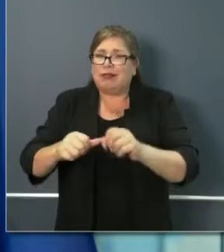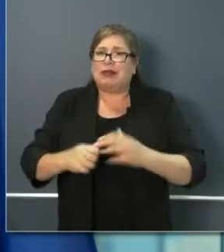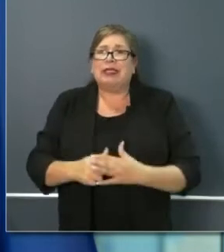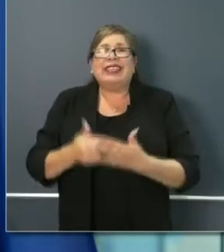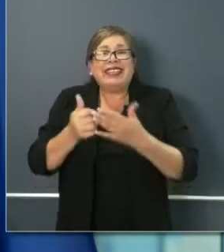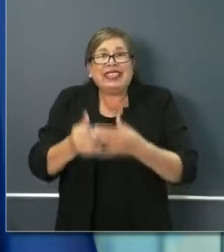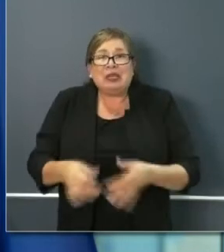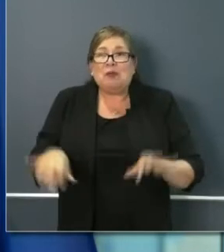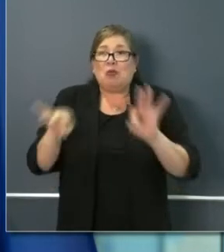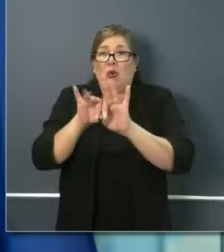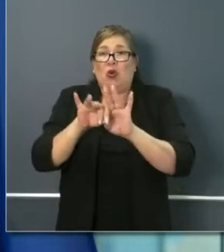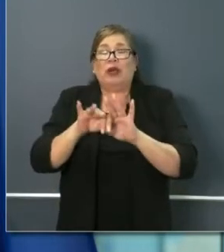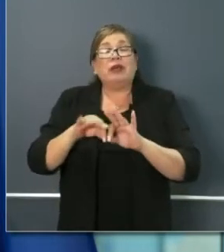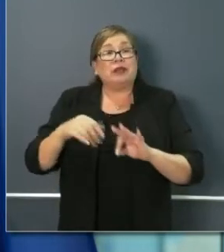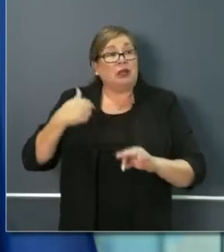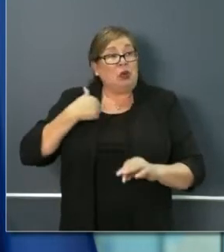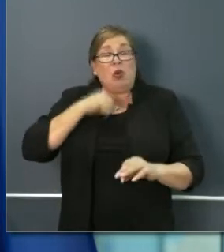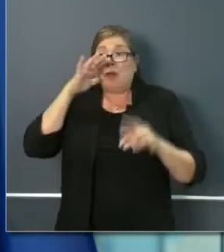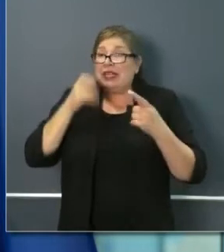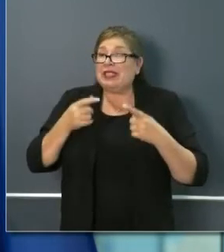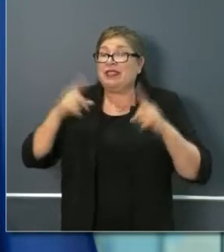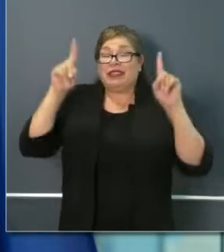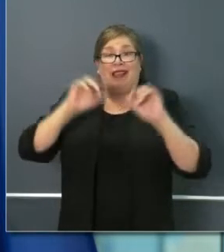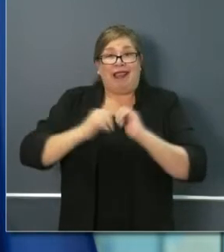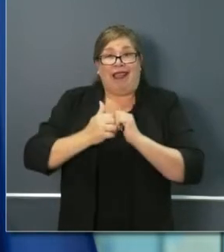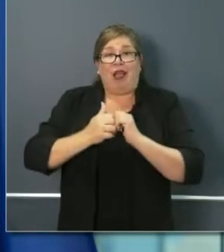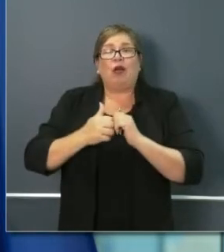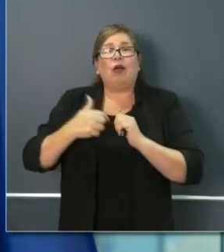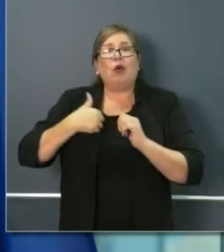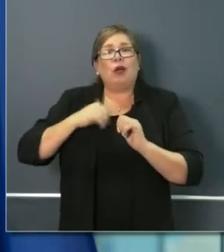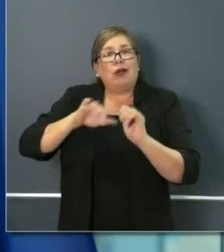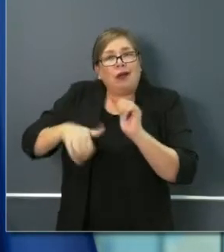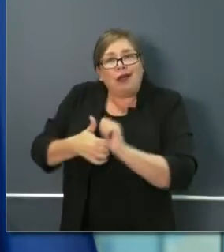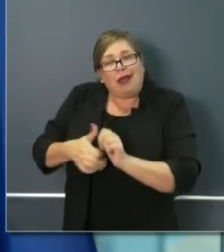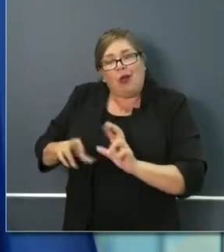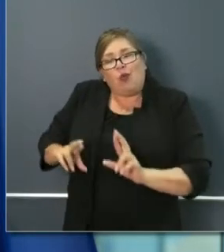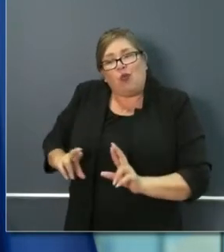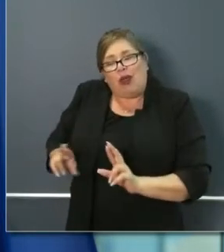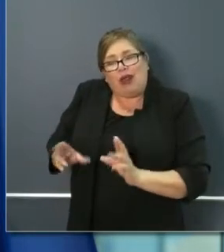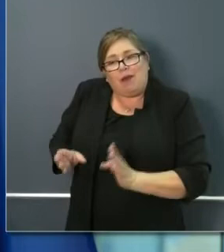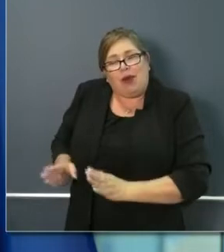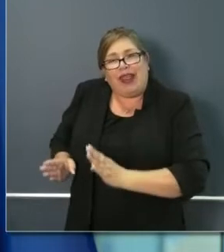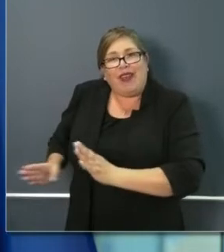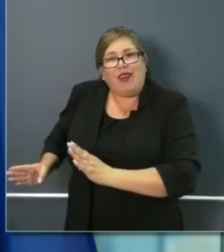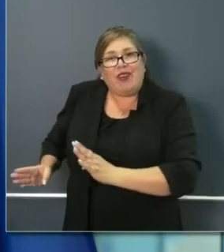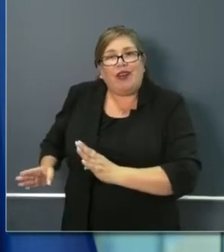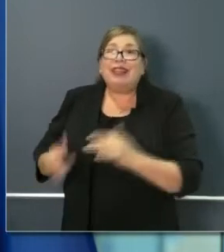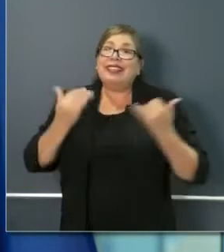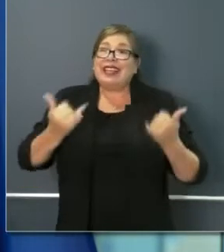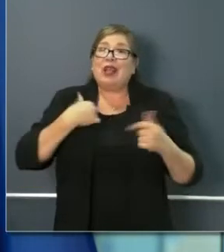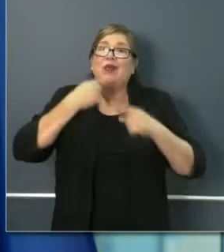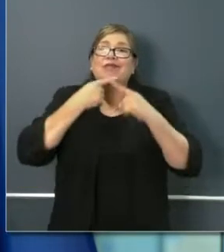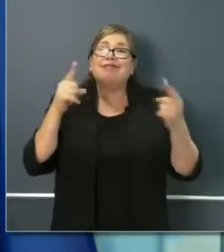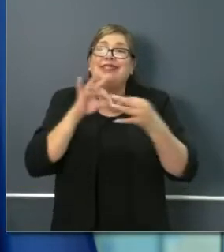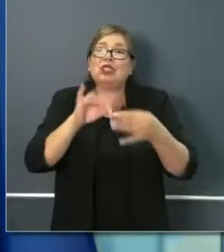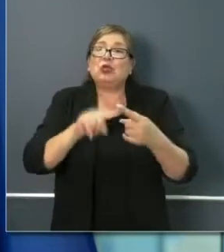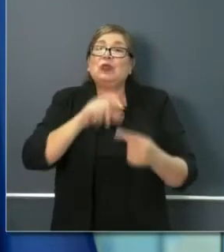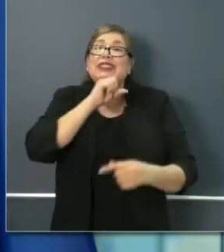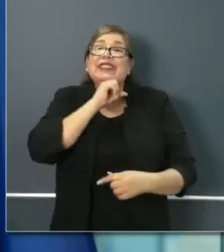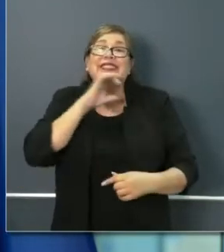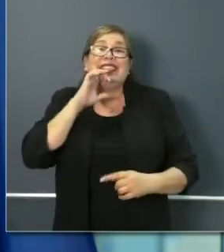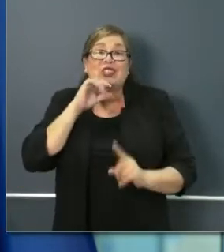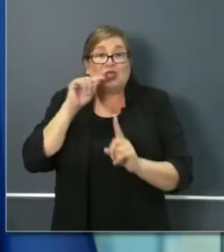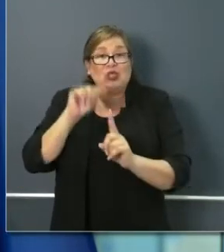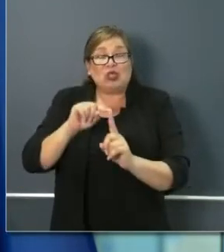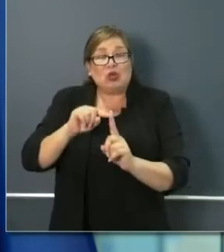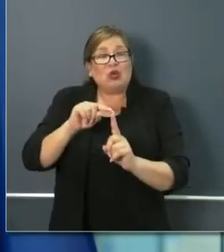us time to prepare. The announcement today on seniors was about preparing. I don't want you to be writing